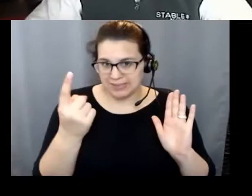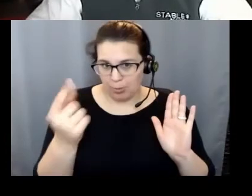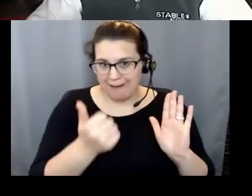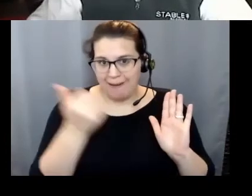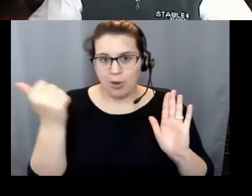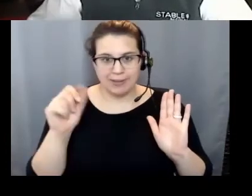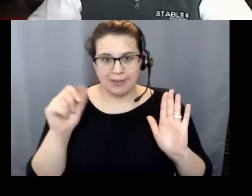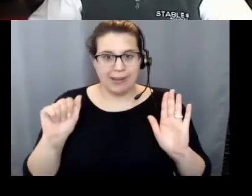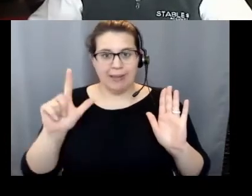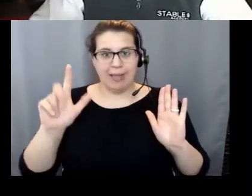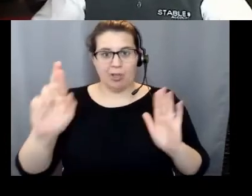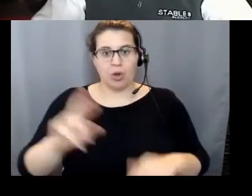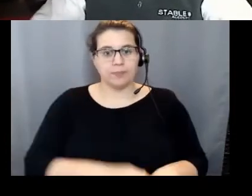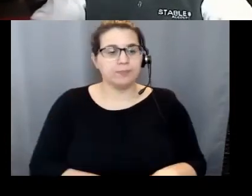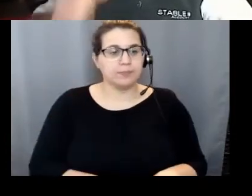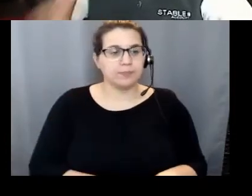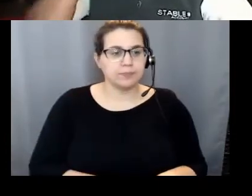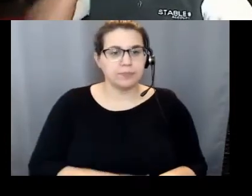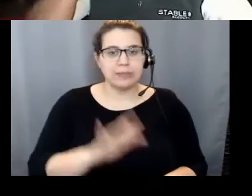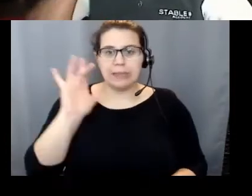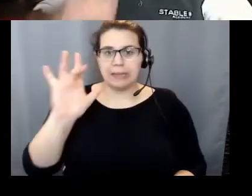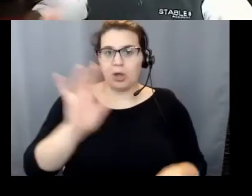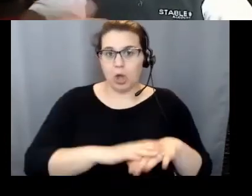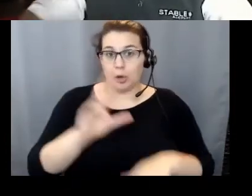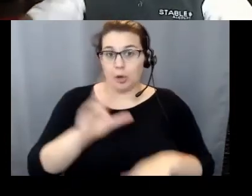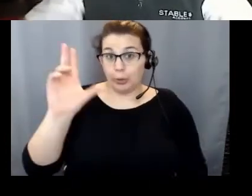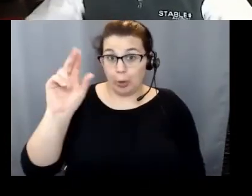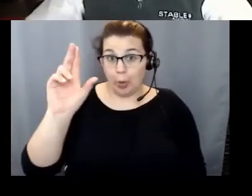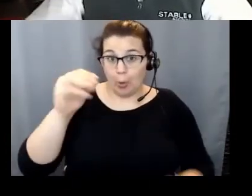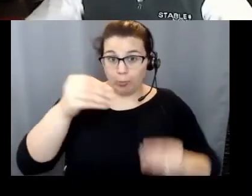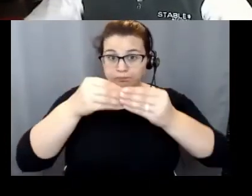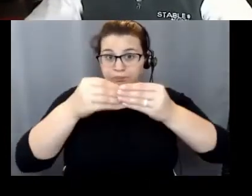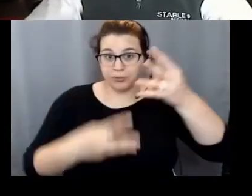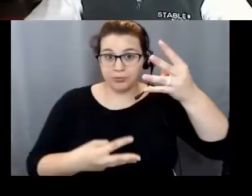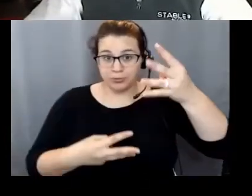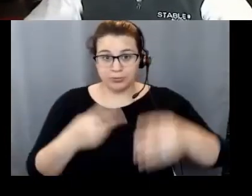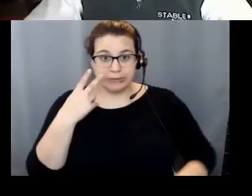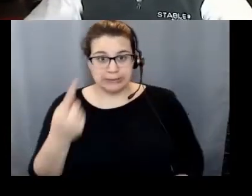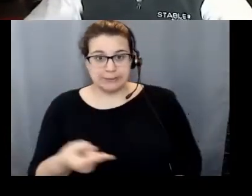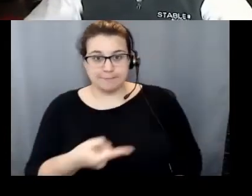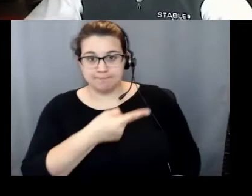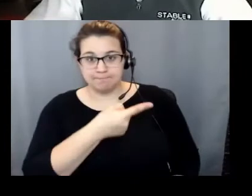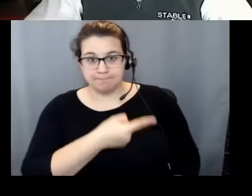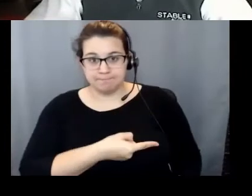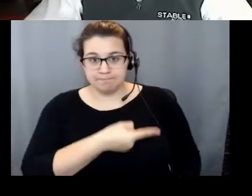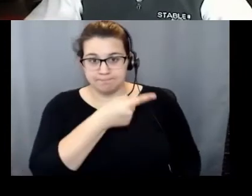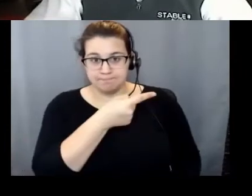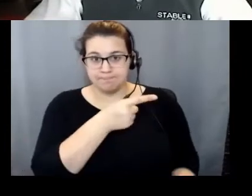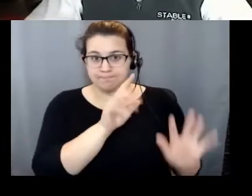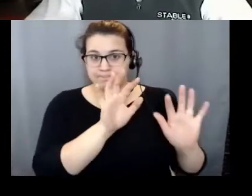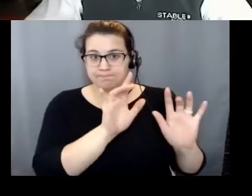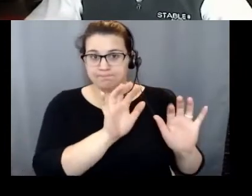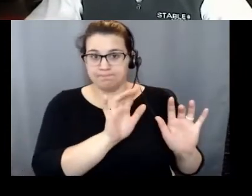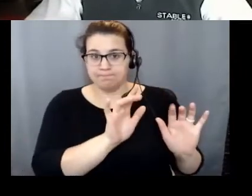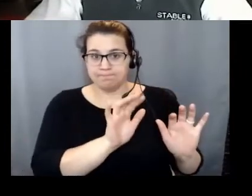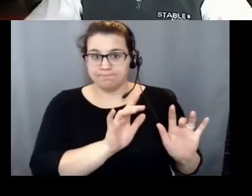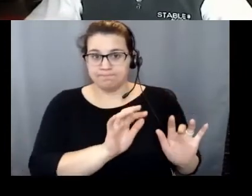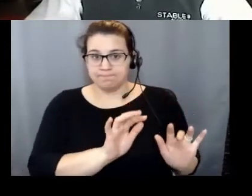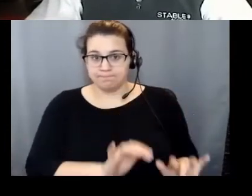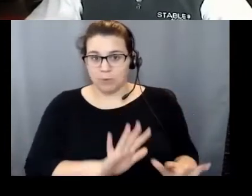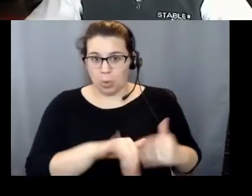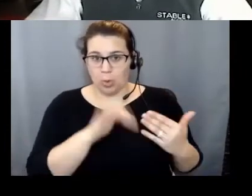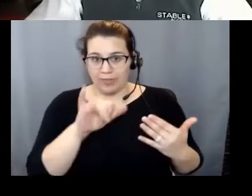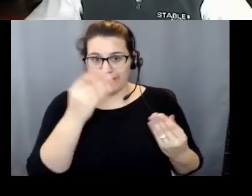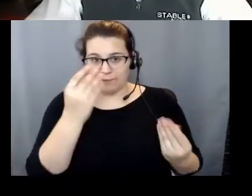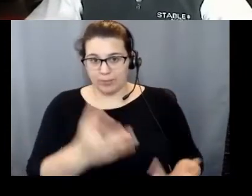would select no, which opens up the screen that you see below the answer, which we start filling in the beneficiary information. So